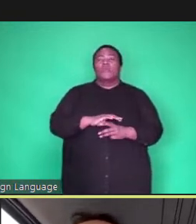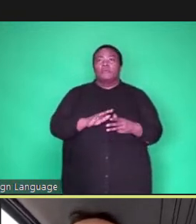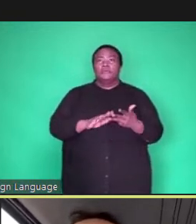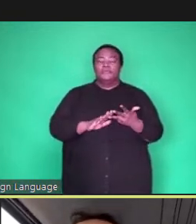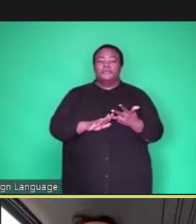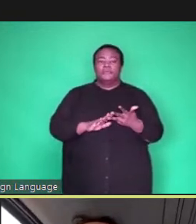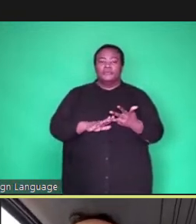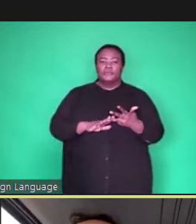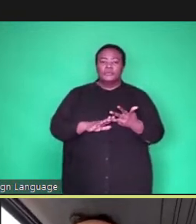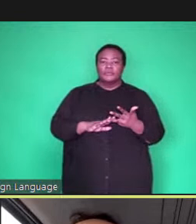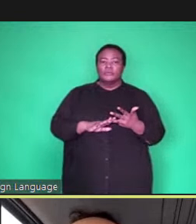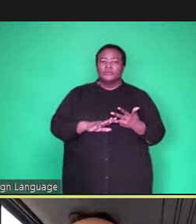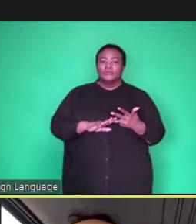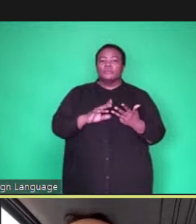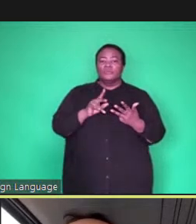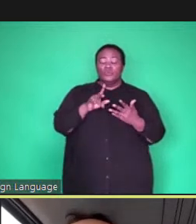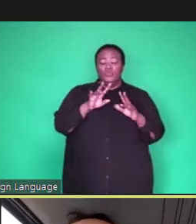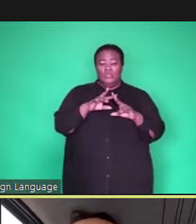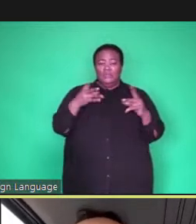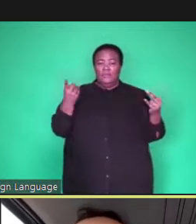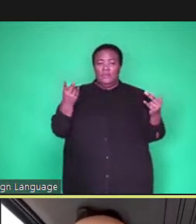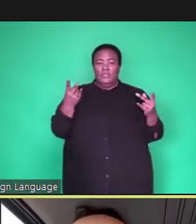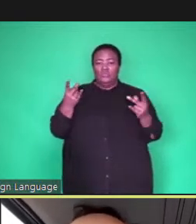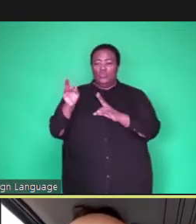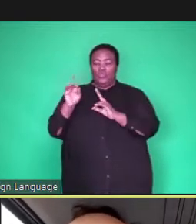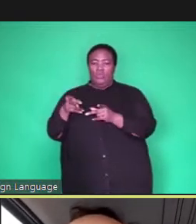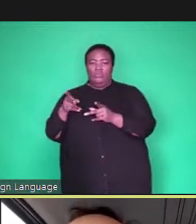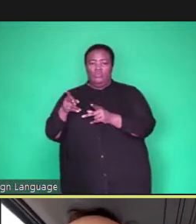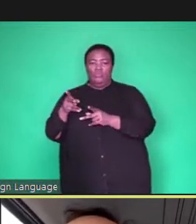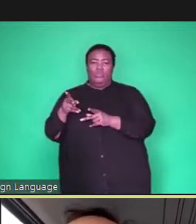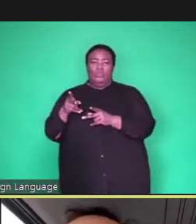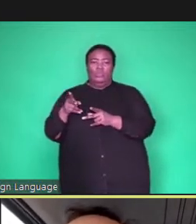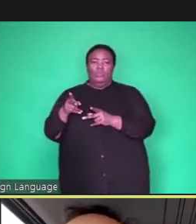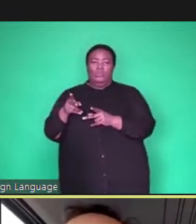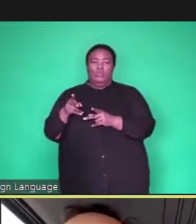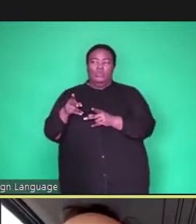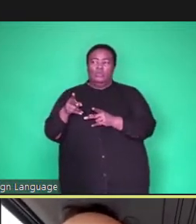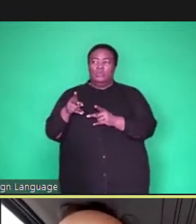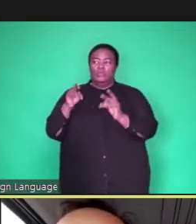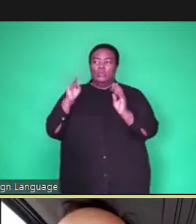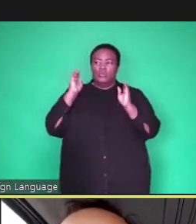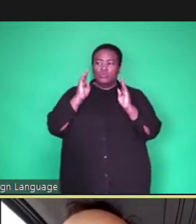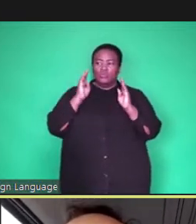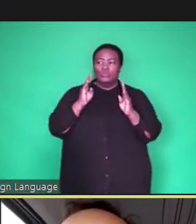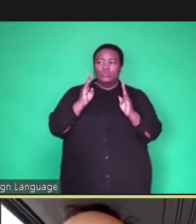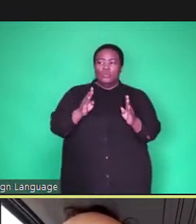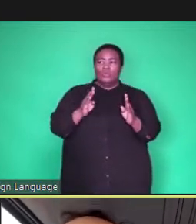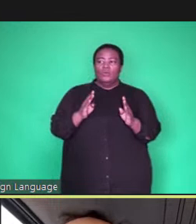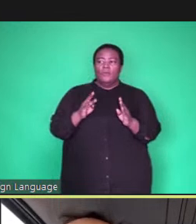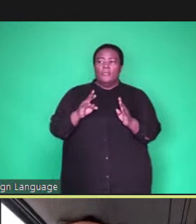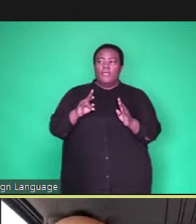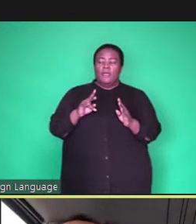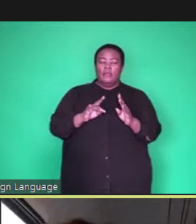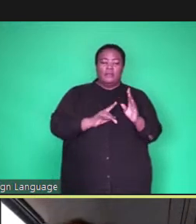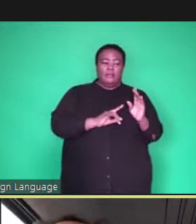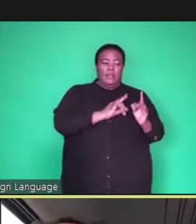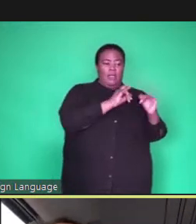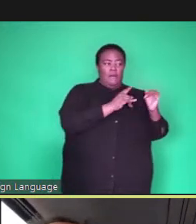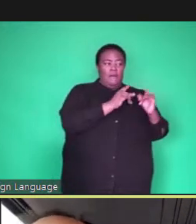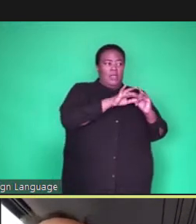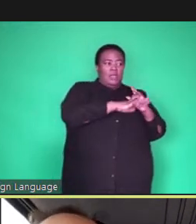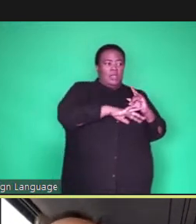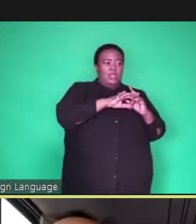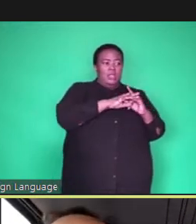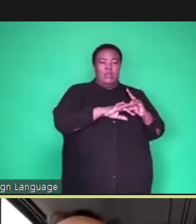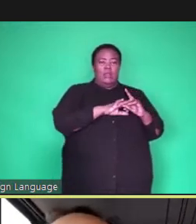So the difference in natural growth means that simply that the urban areas are growing faster